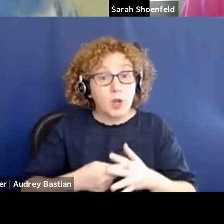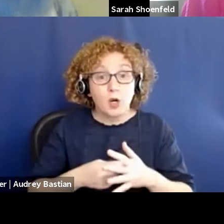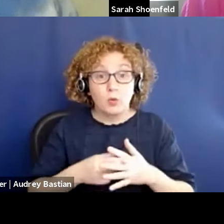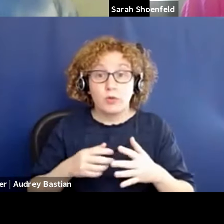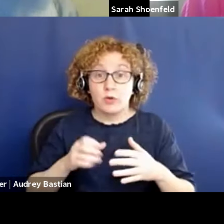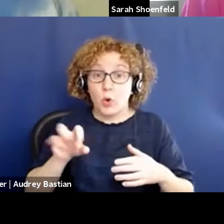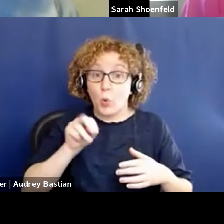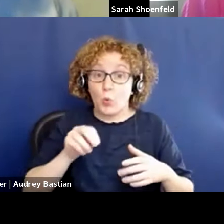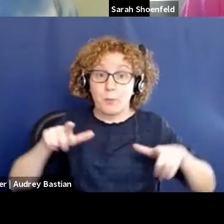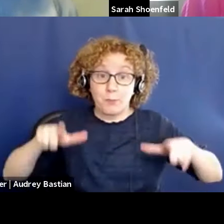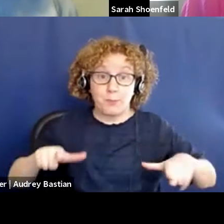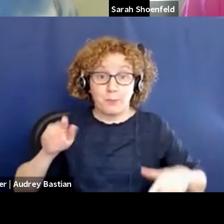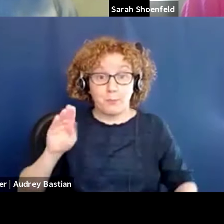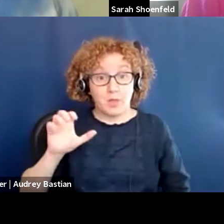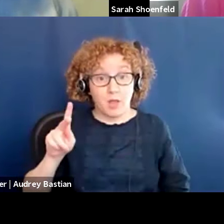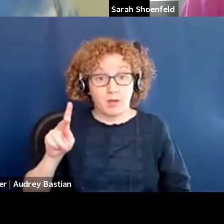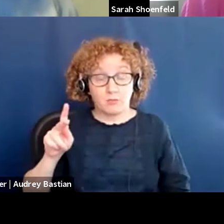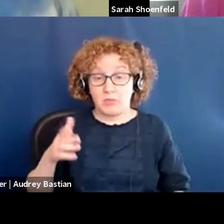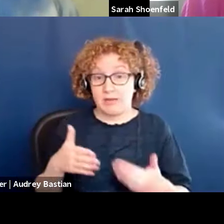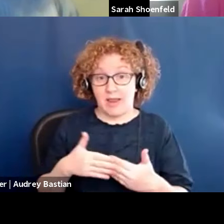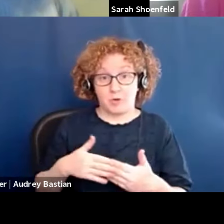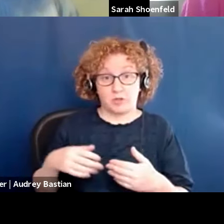neighbors, your longtime neighbors.